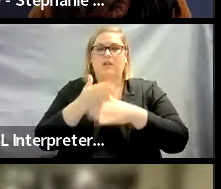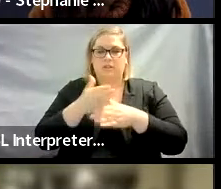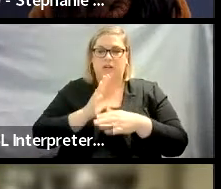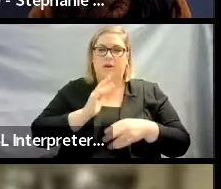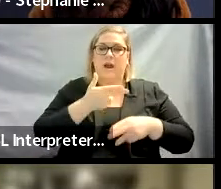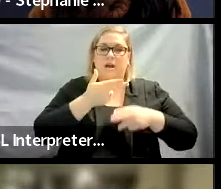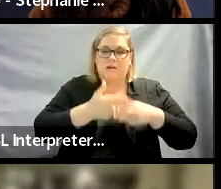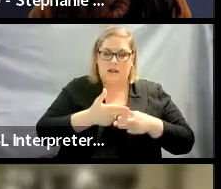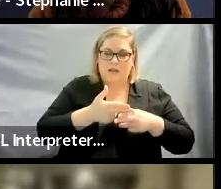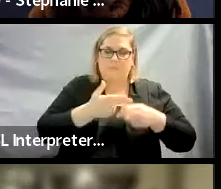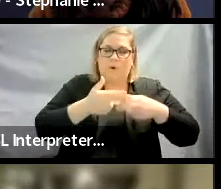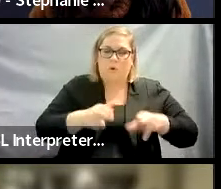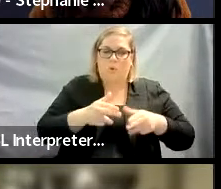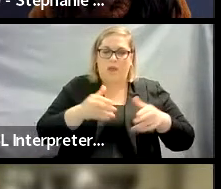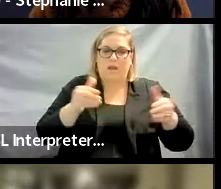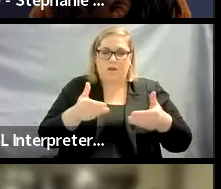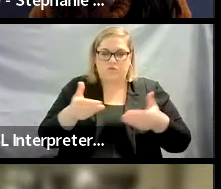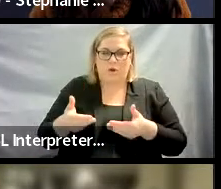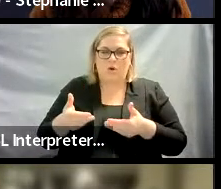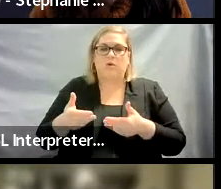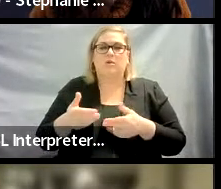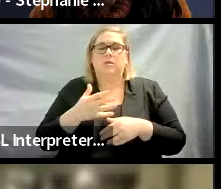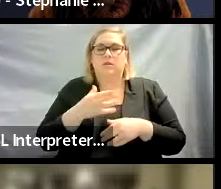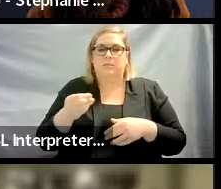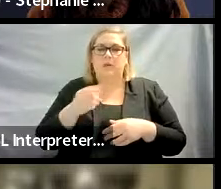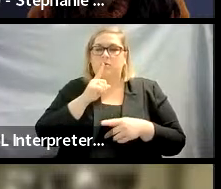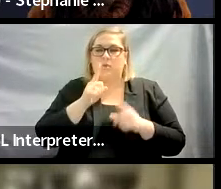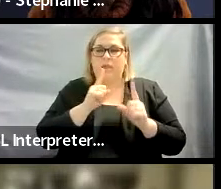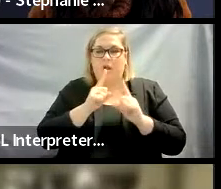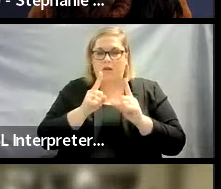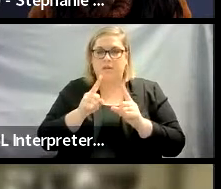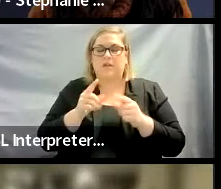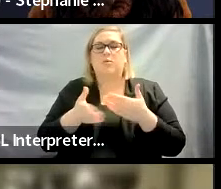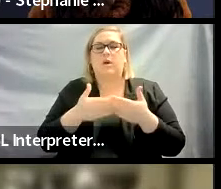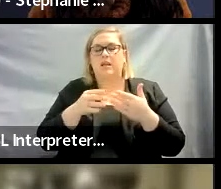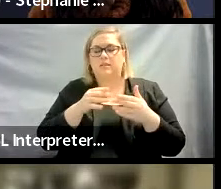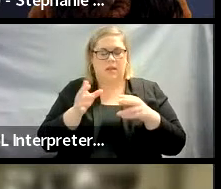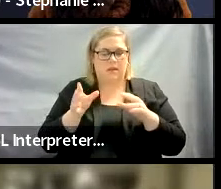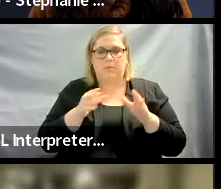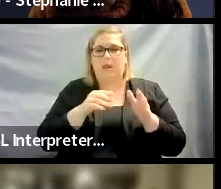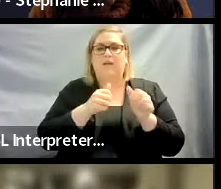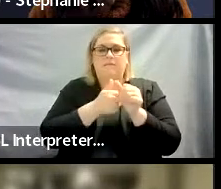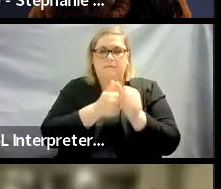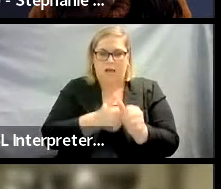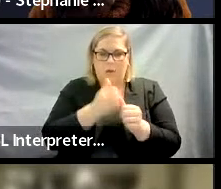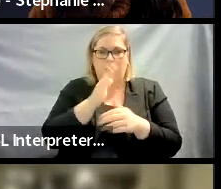names and doing quick intros to make sure that the conversations can more easily be tracked by everyone.